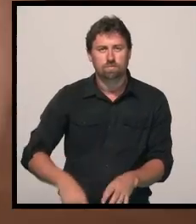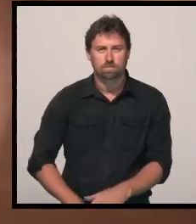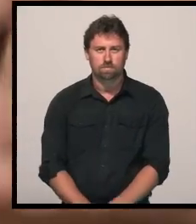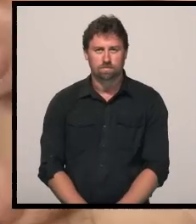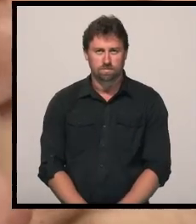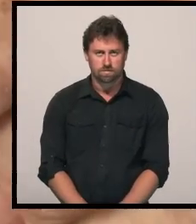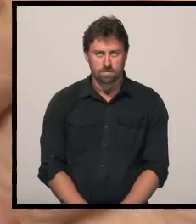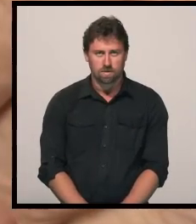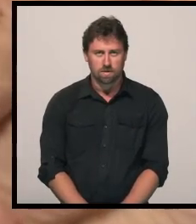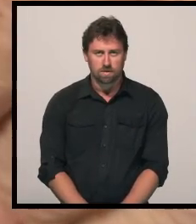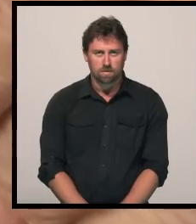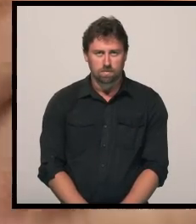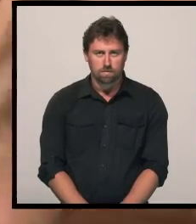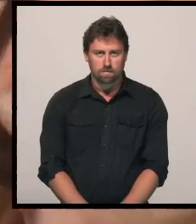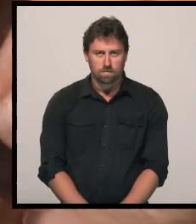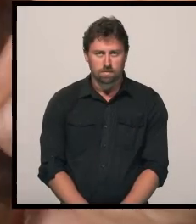that hinge.